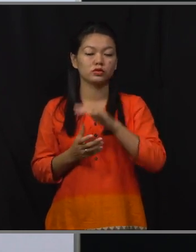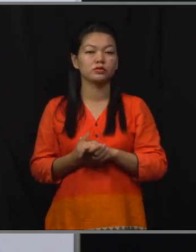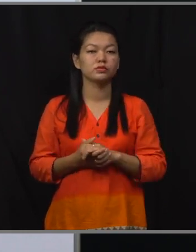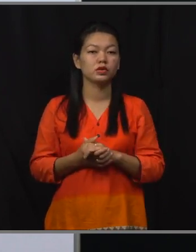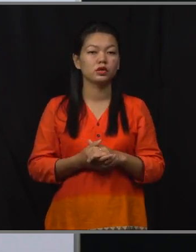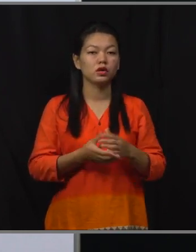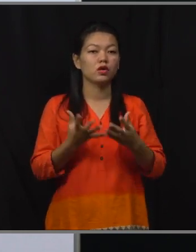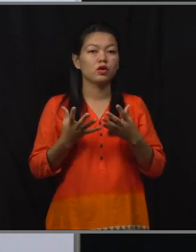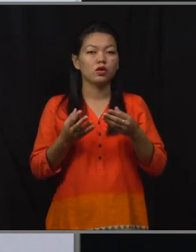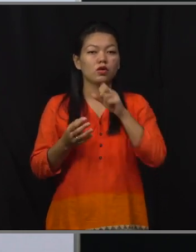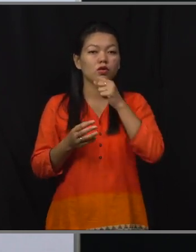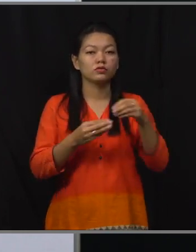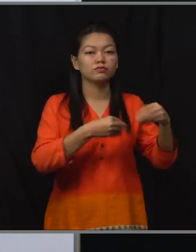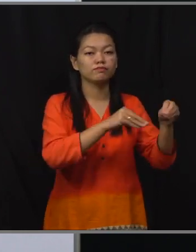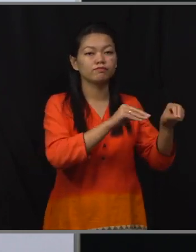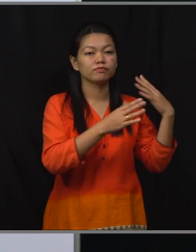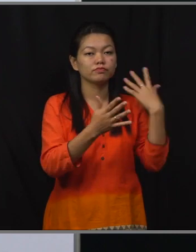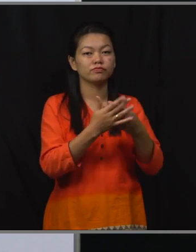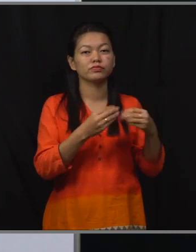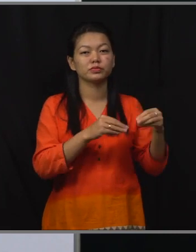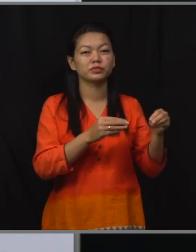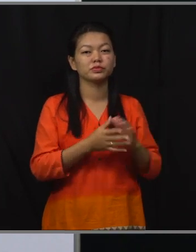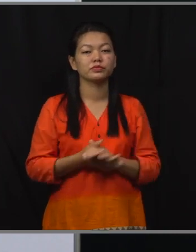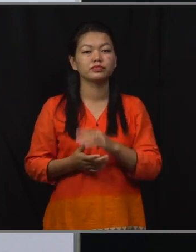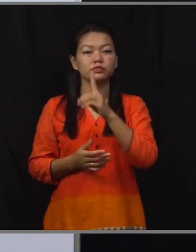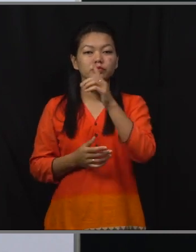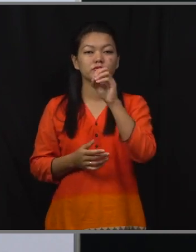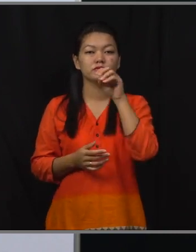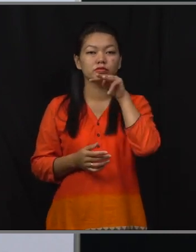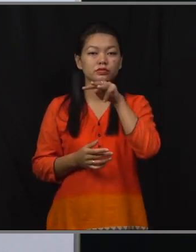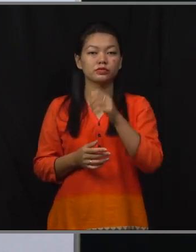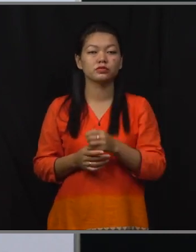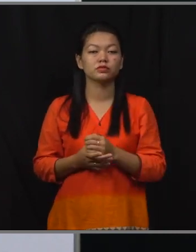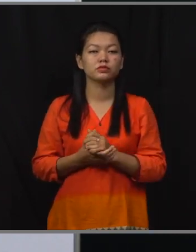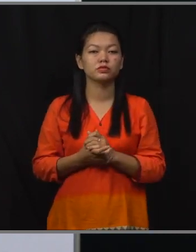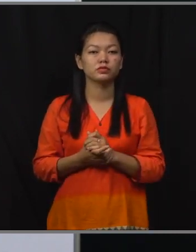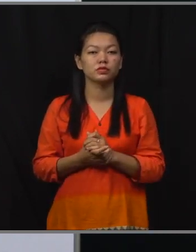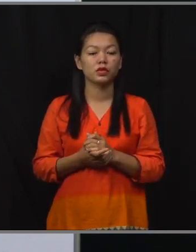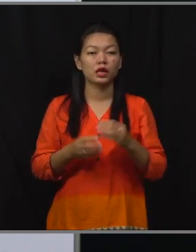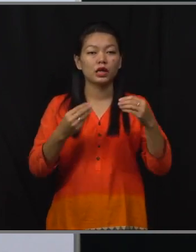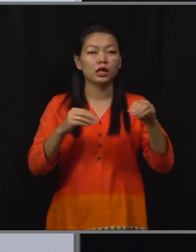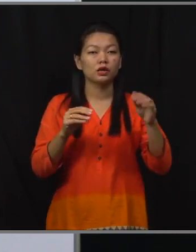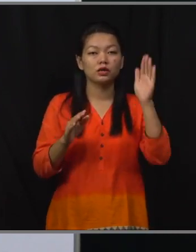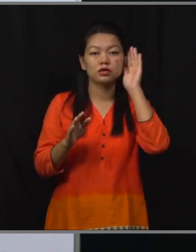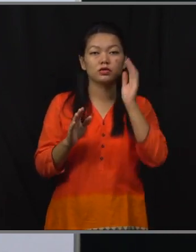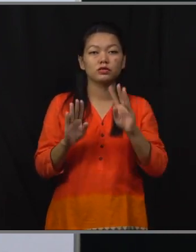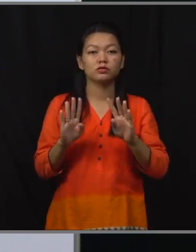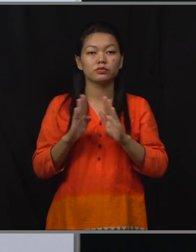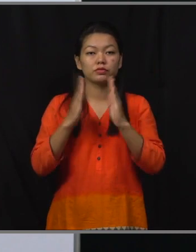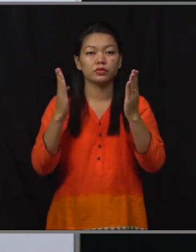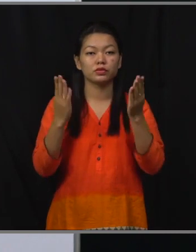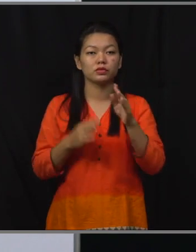materials costing 10,000, they got 6,000, sale of all newspapers 4,000,